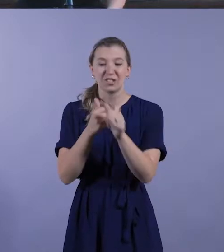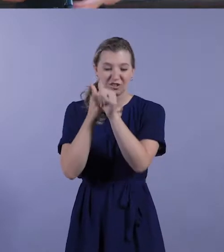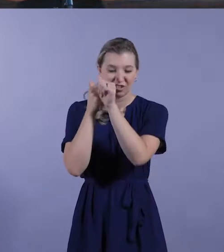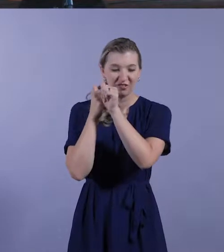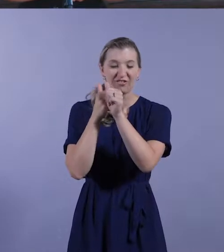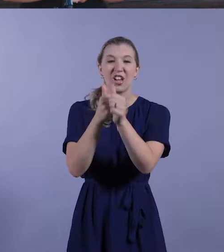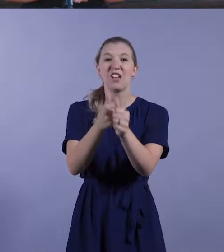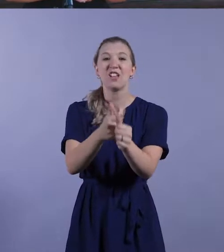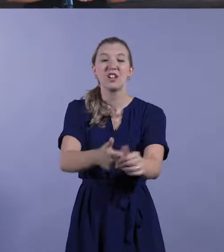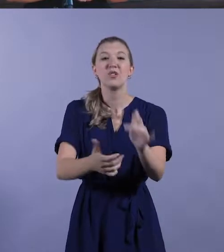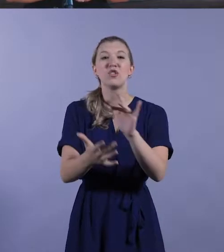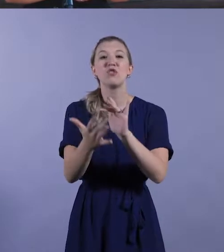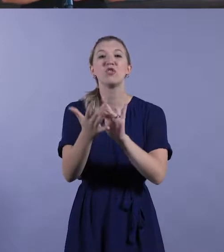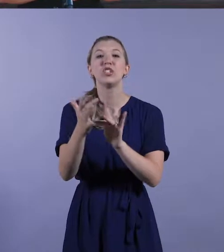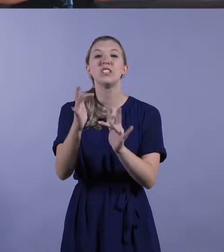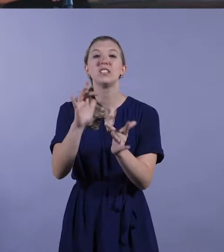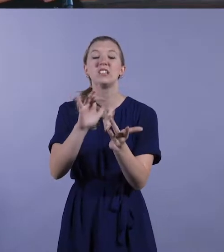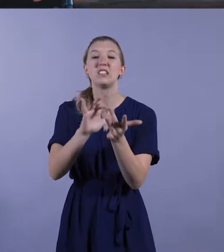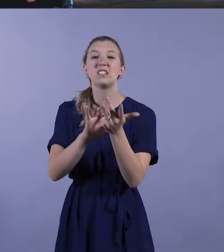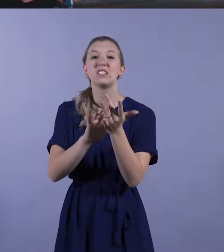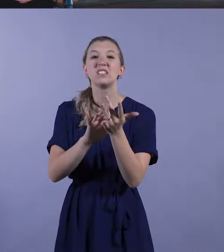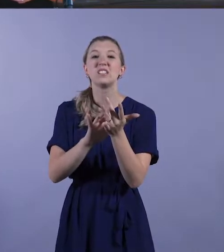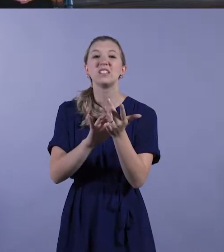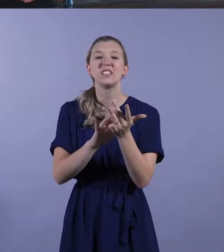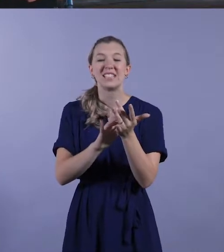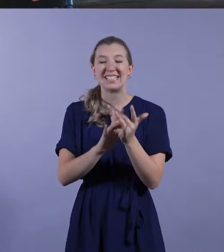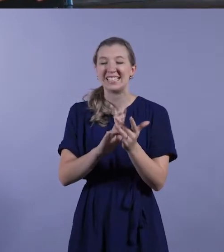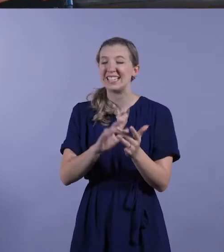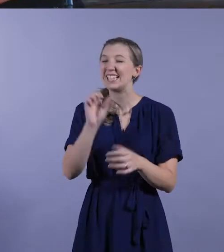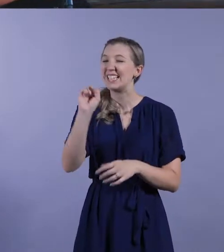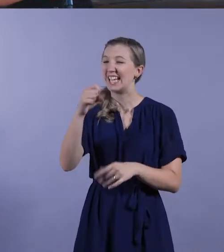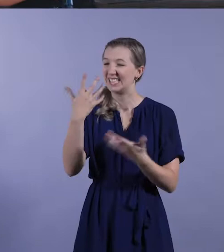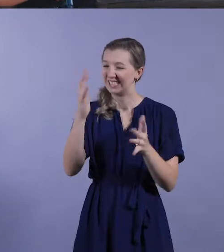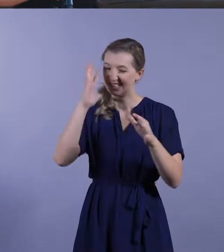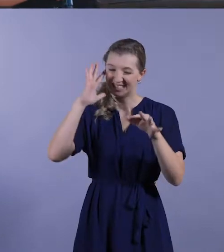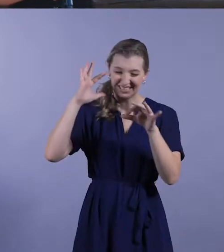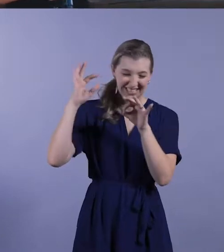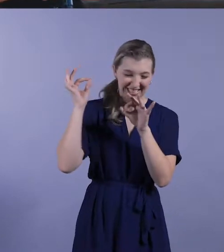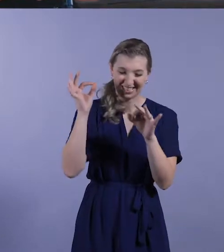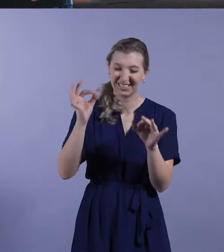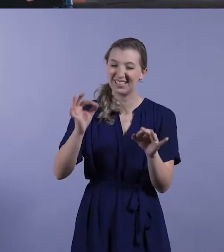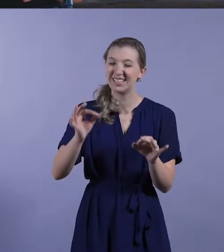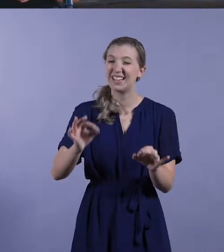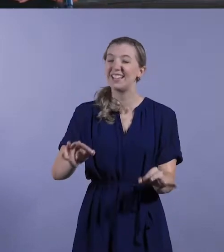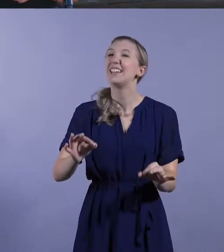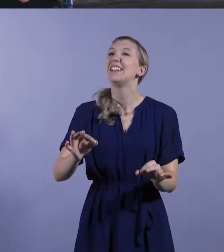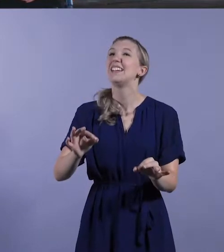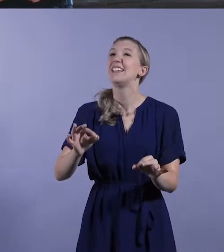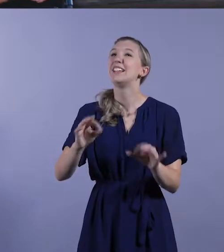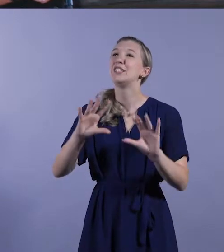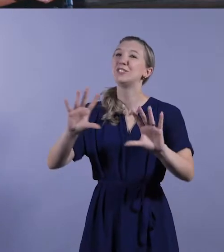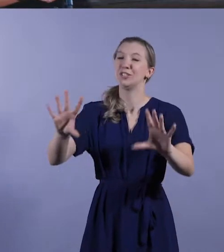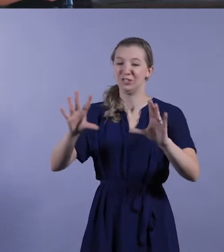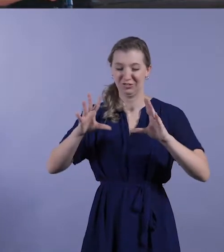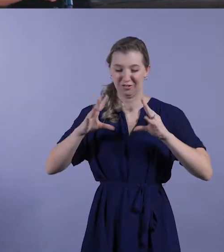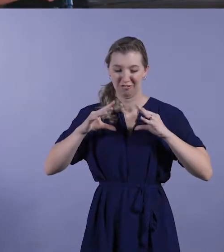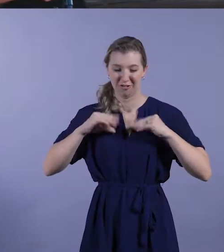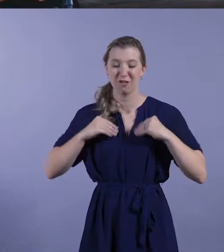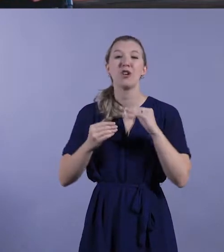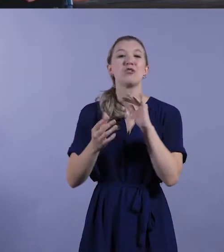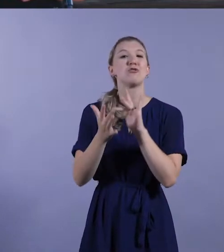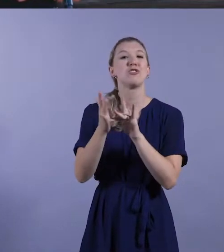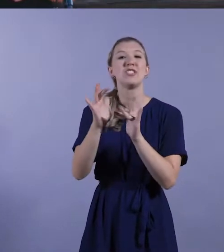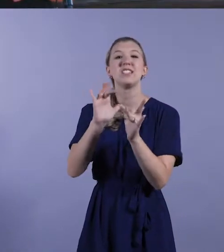I have decided to follow Jesus. I have decided